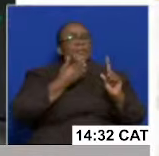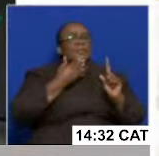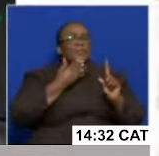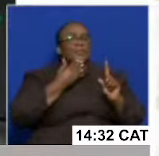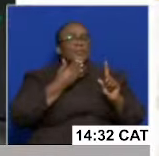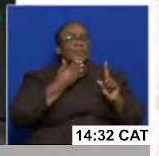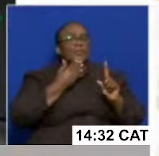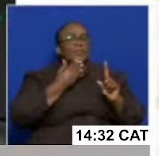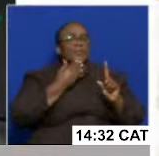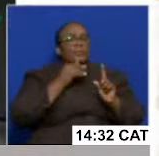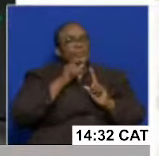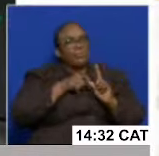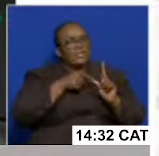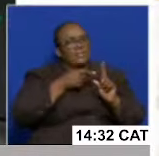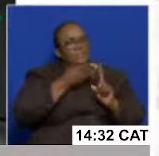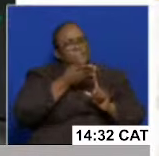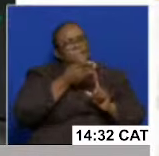there?